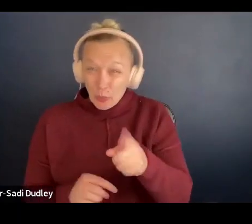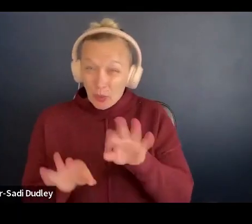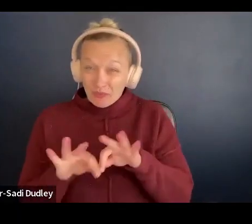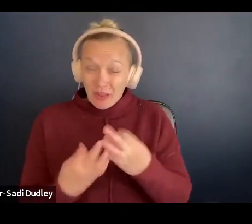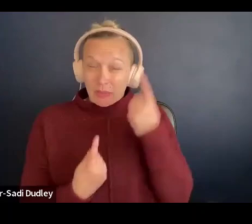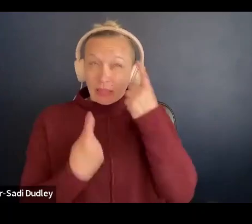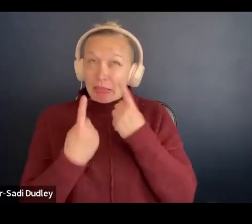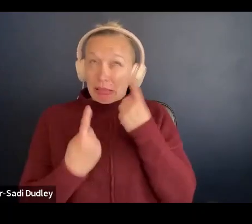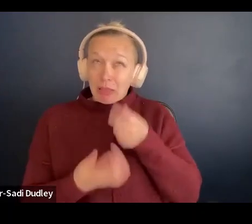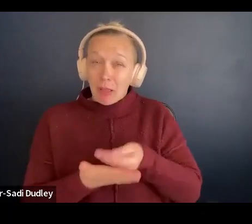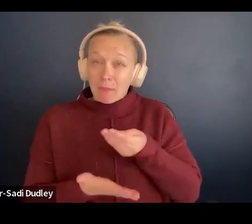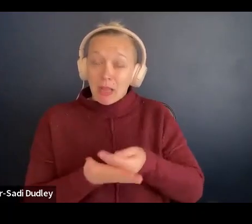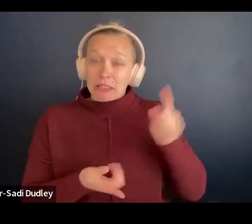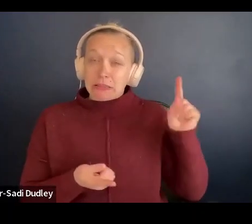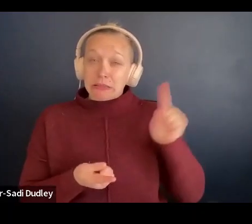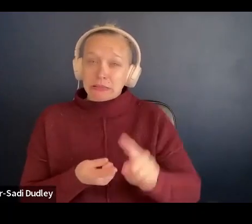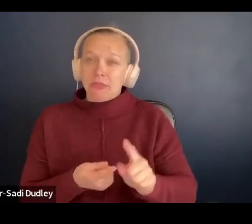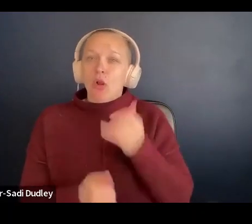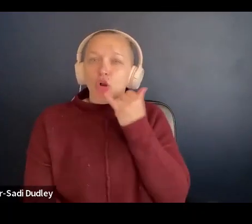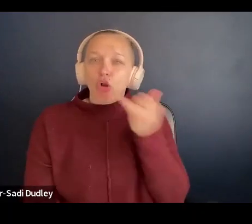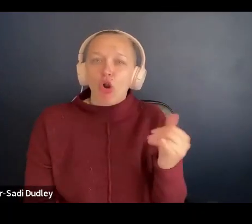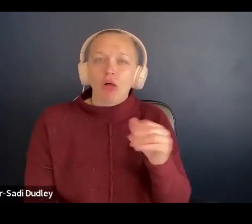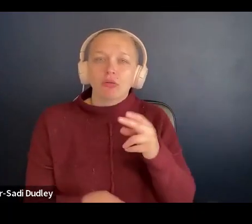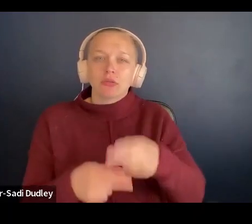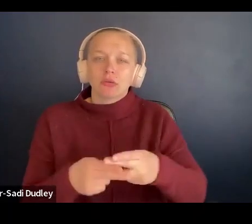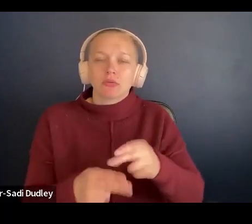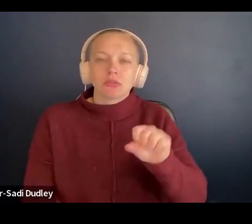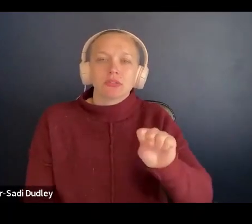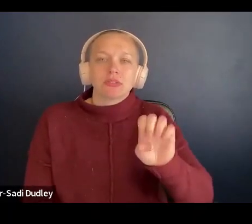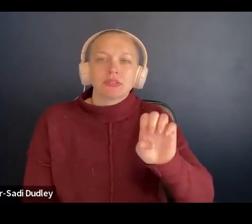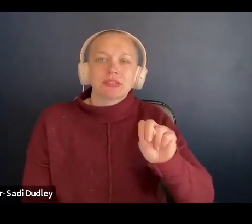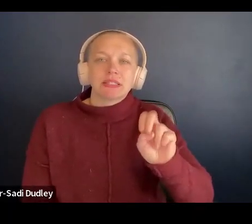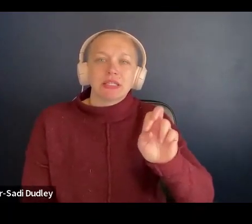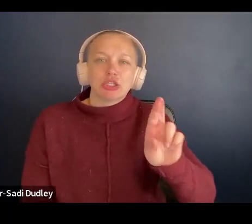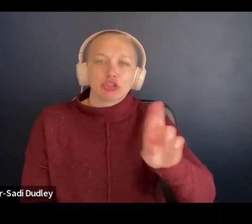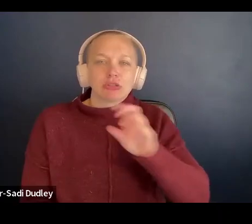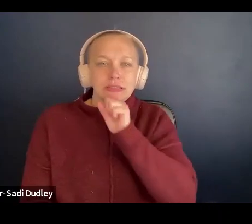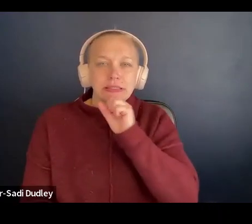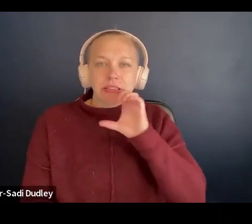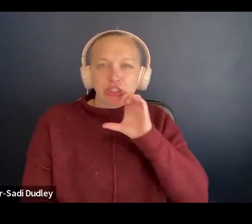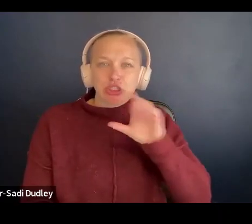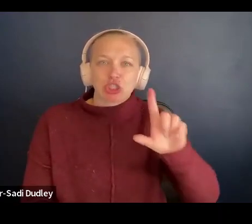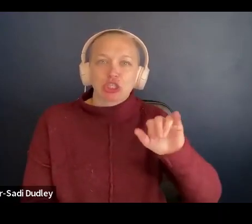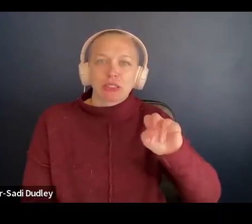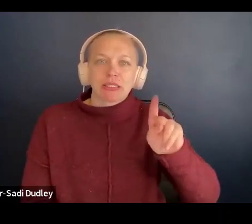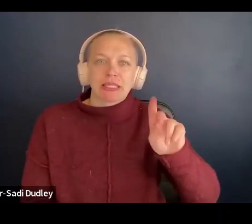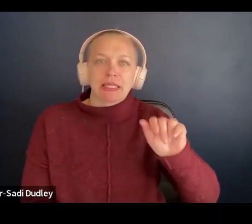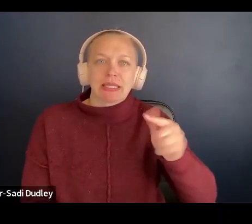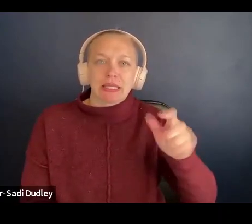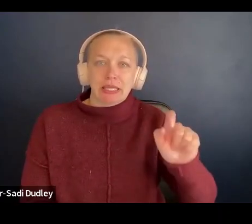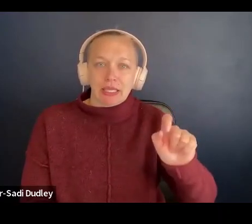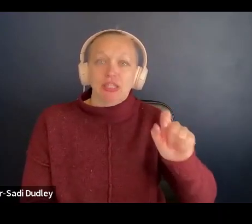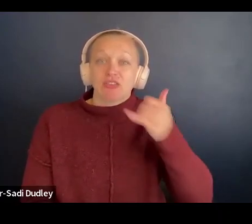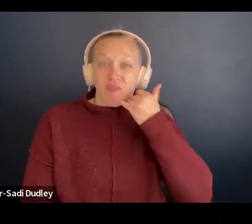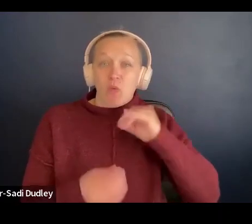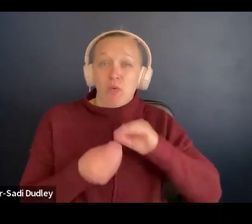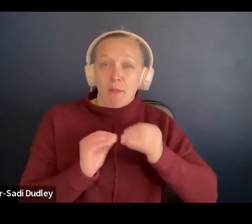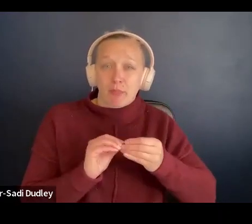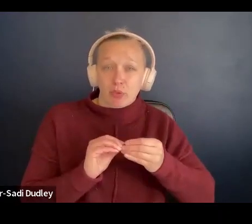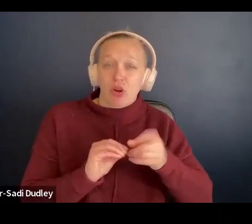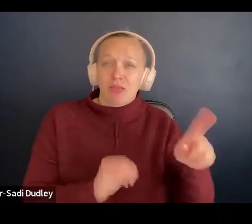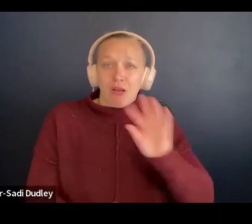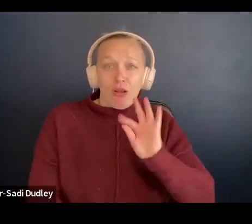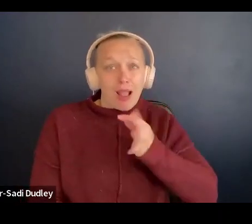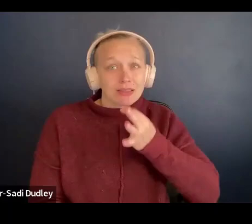senior linkage line. They're experts. They can connect you with people who can educate you on what that spend down looks